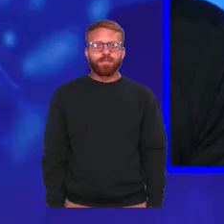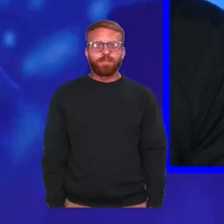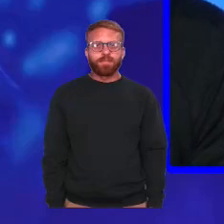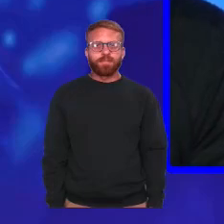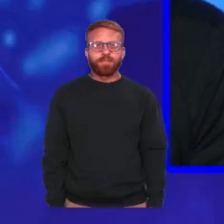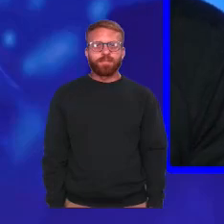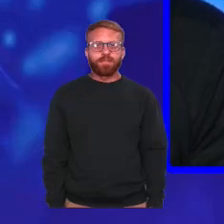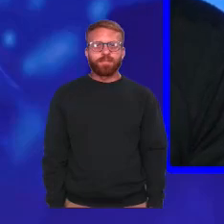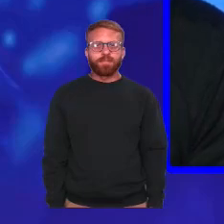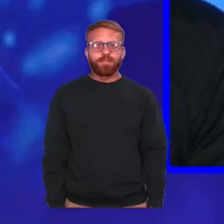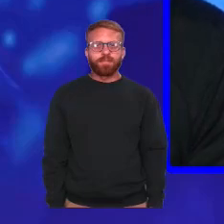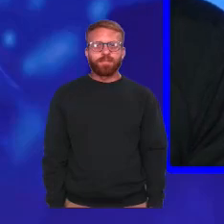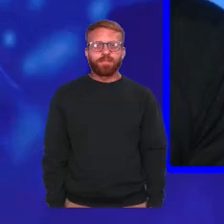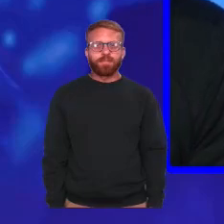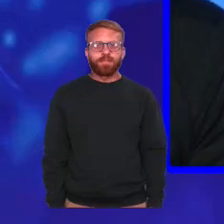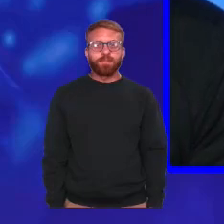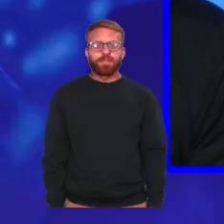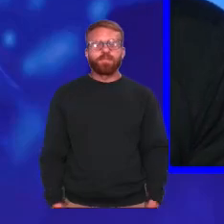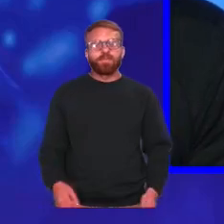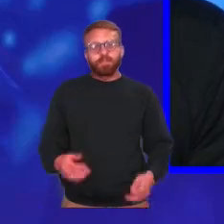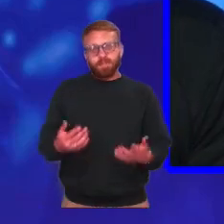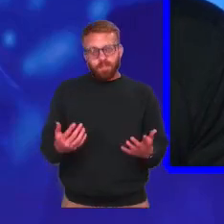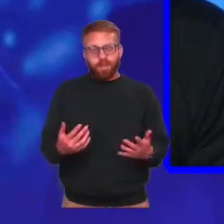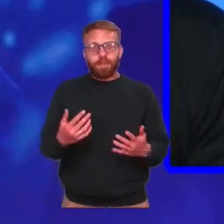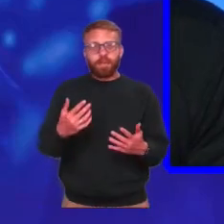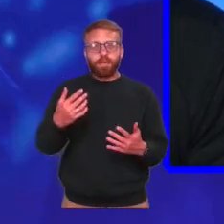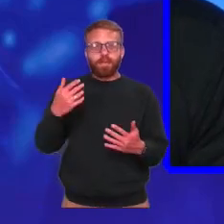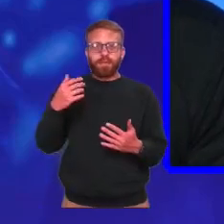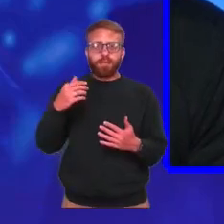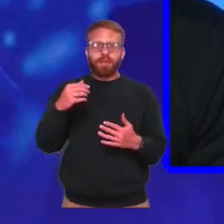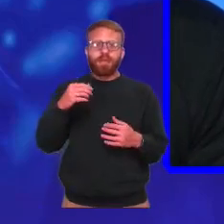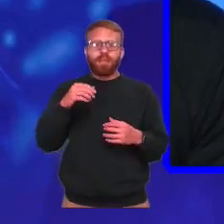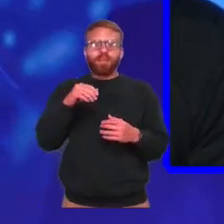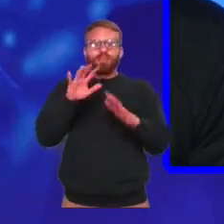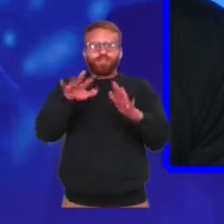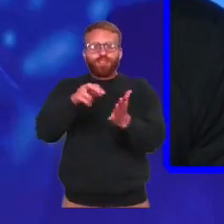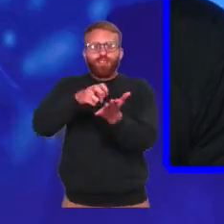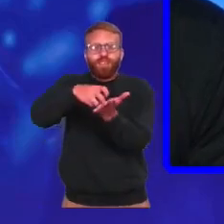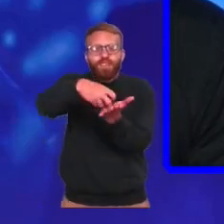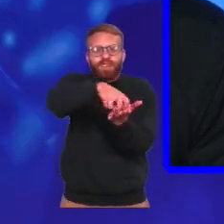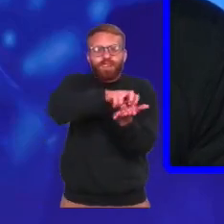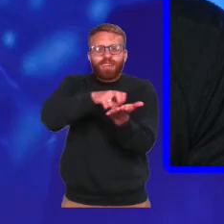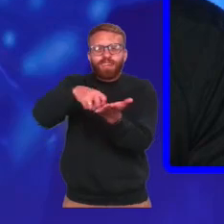so traditionally, it's art and animation work has been the bulk of what we've done, and what we're